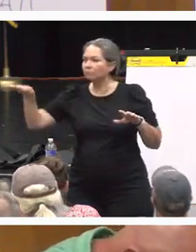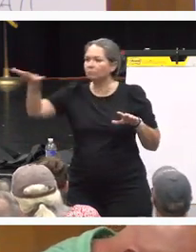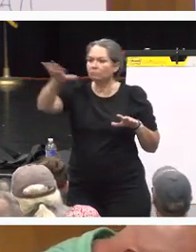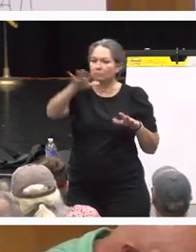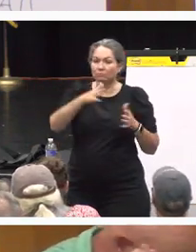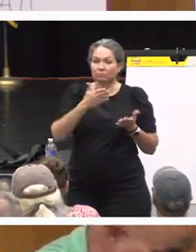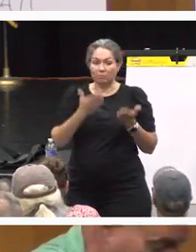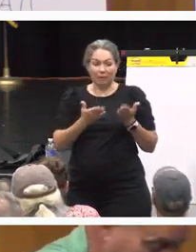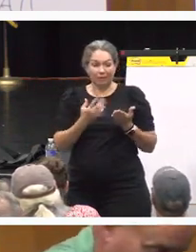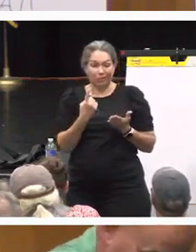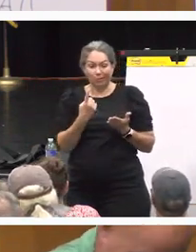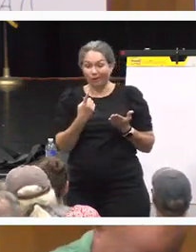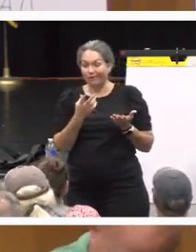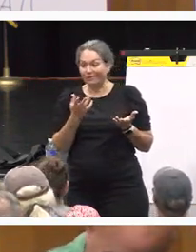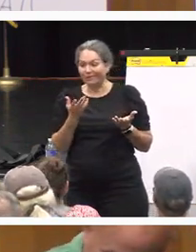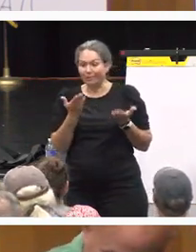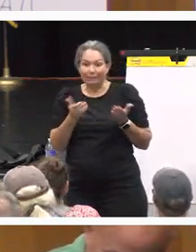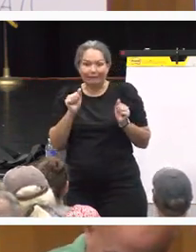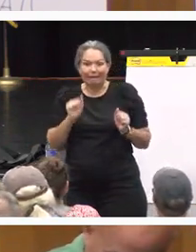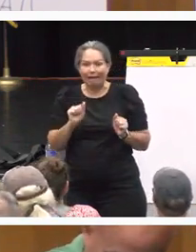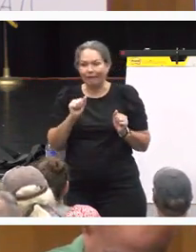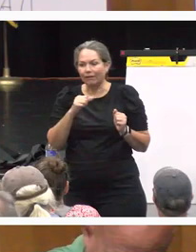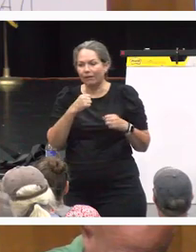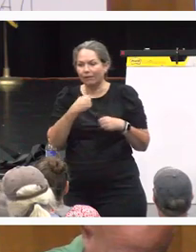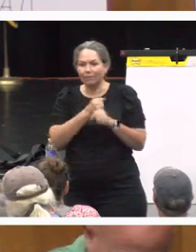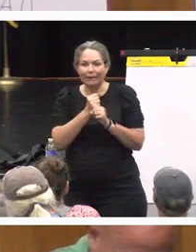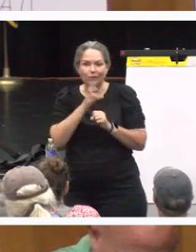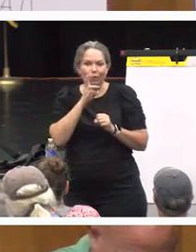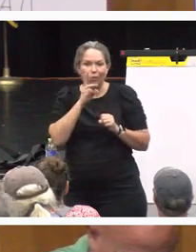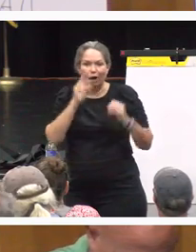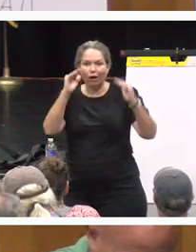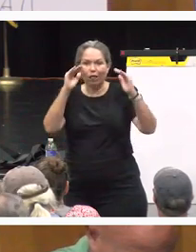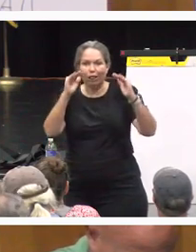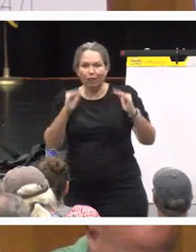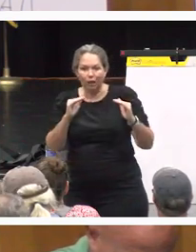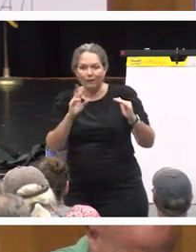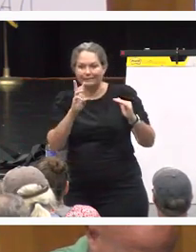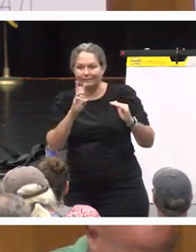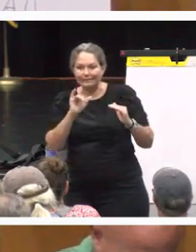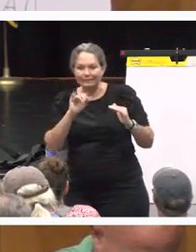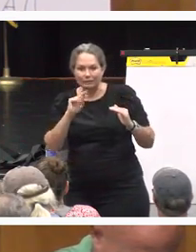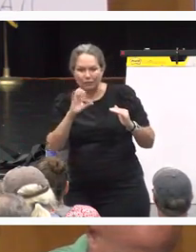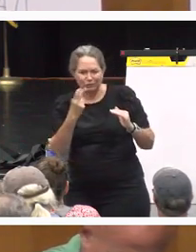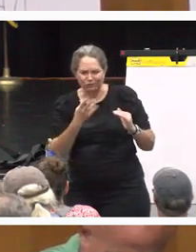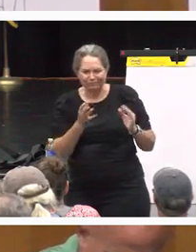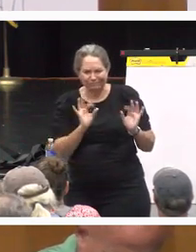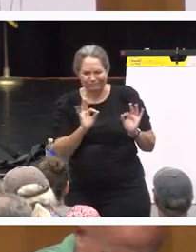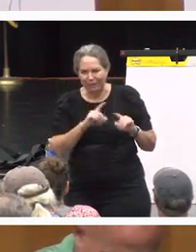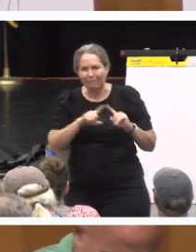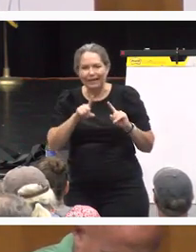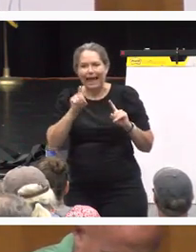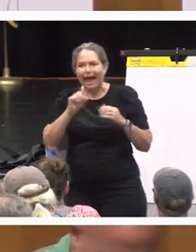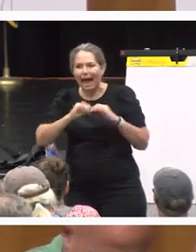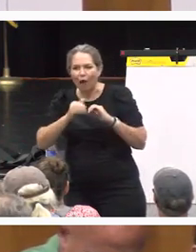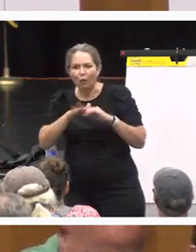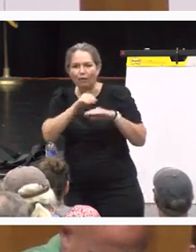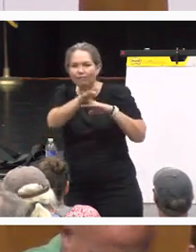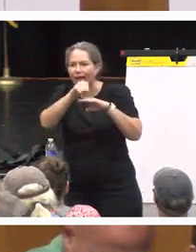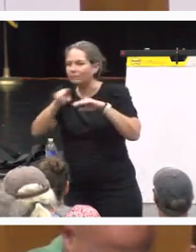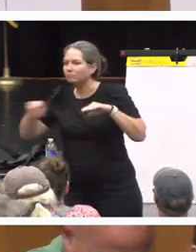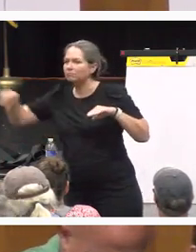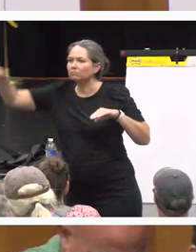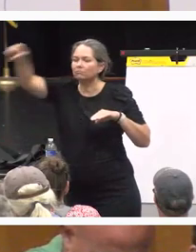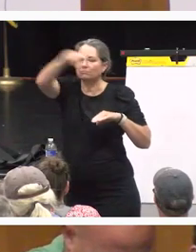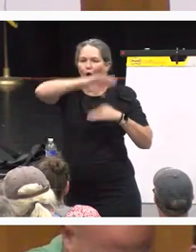water level down at 6 centimeters, to look systemically at the watershed and what can be done regionally together.